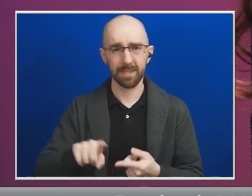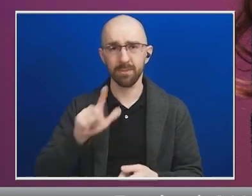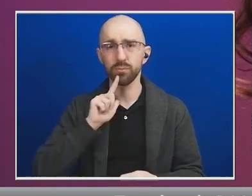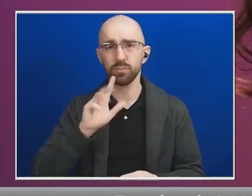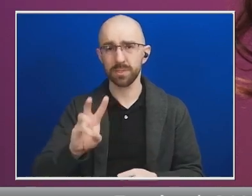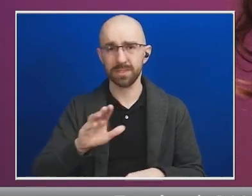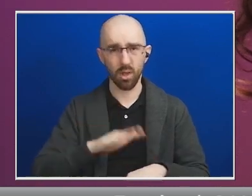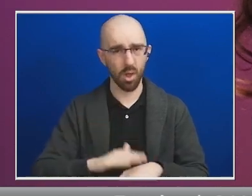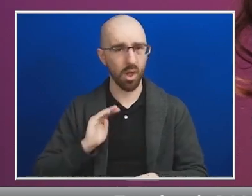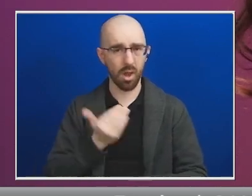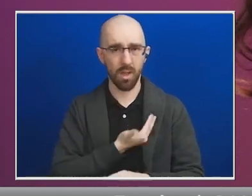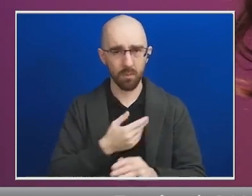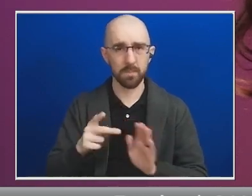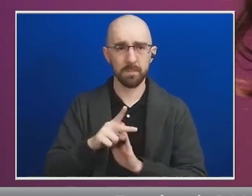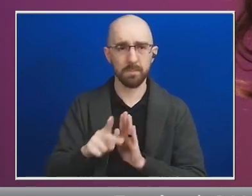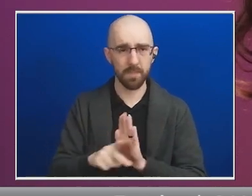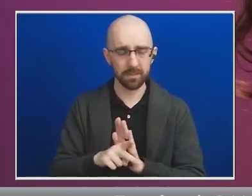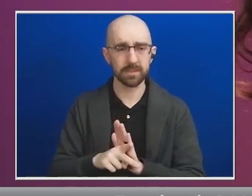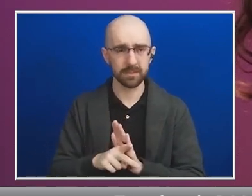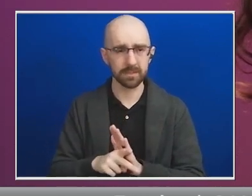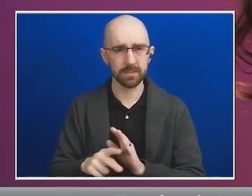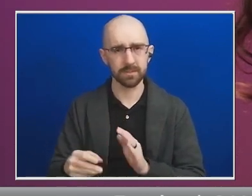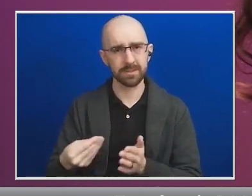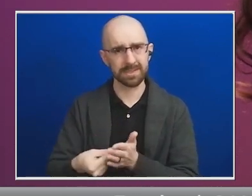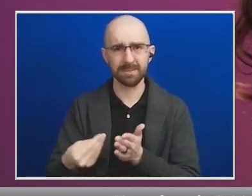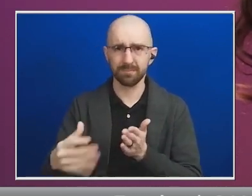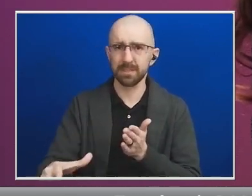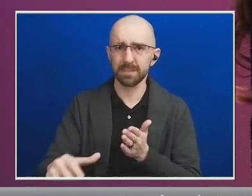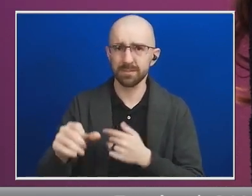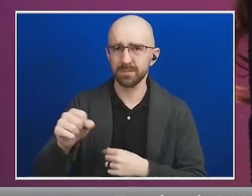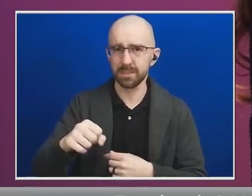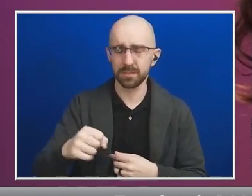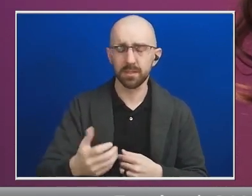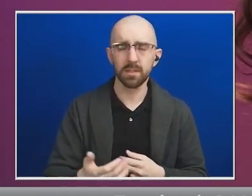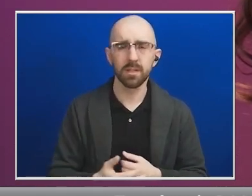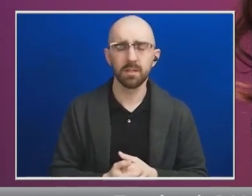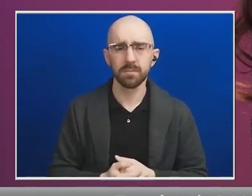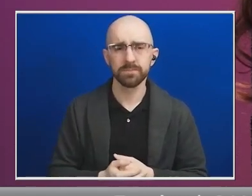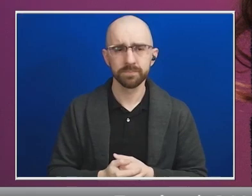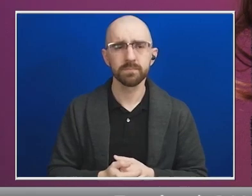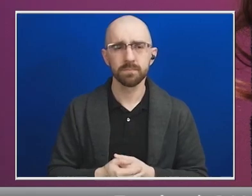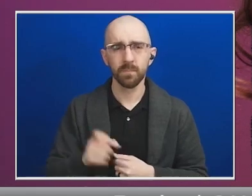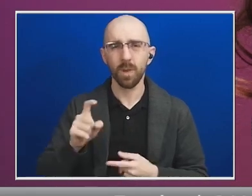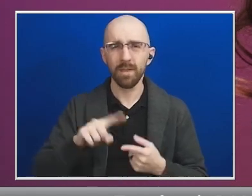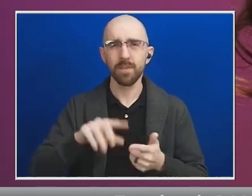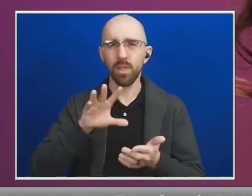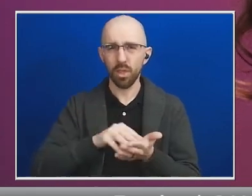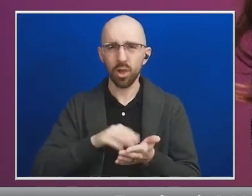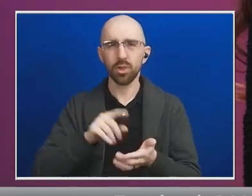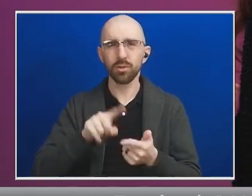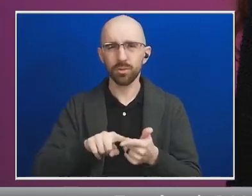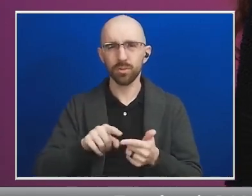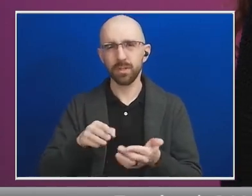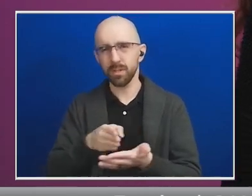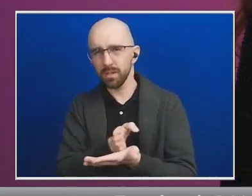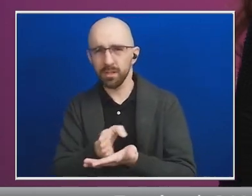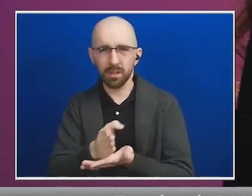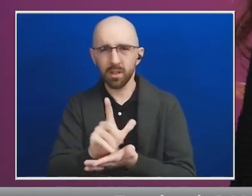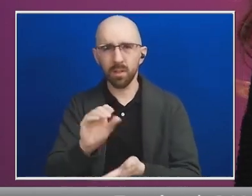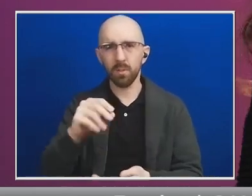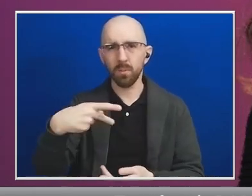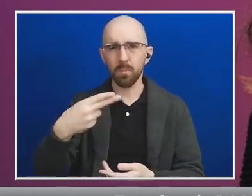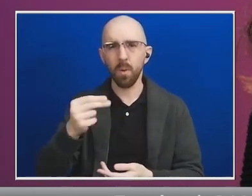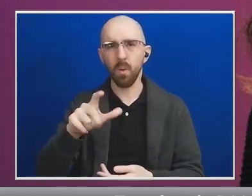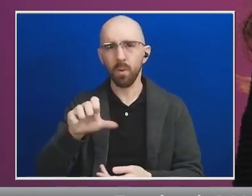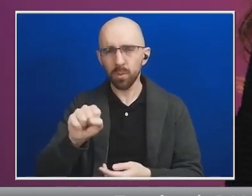policy. Very expensive, and so you have to learn to kind of jump through some loopholes and make sure that